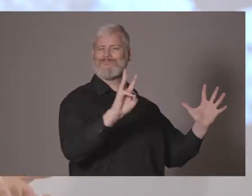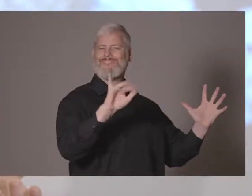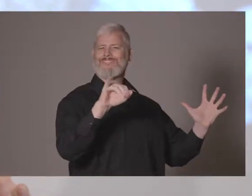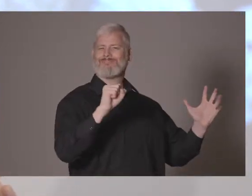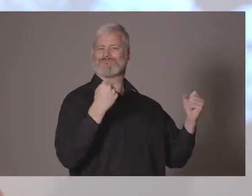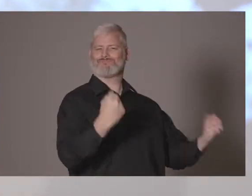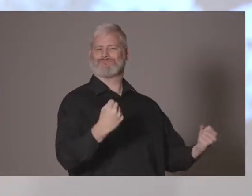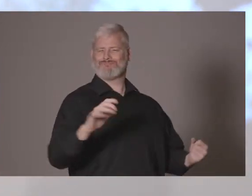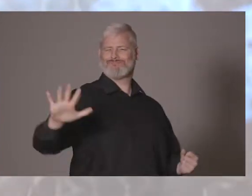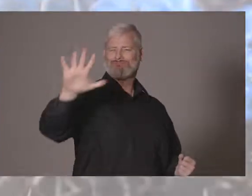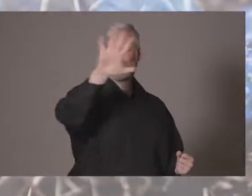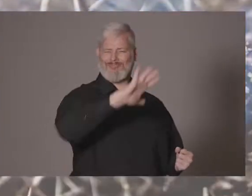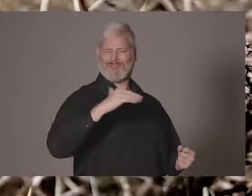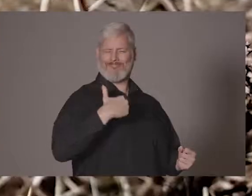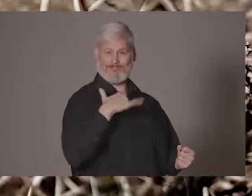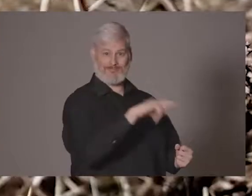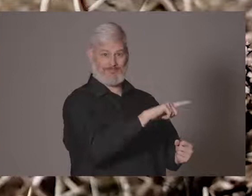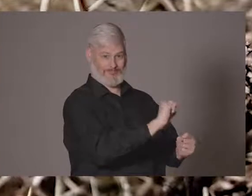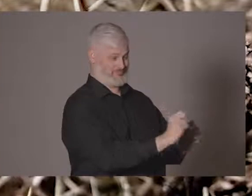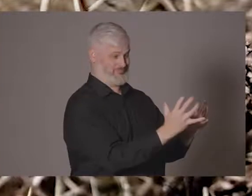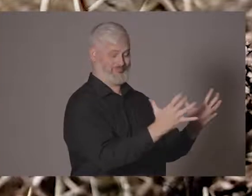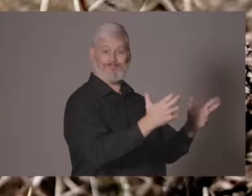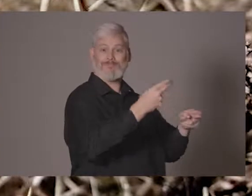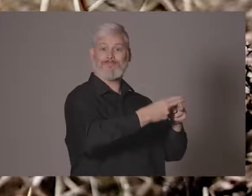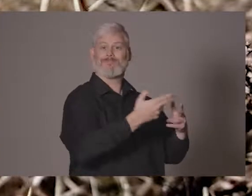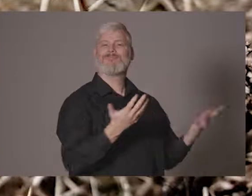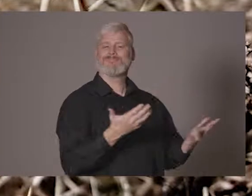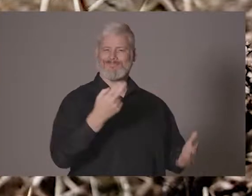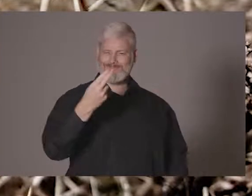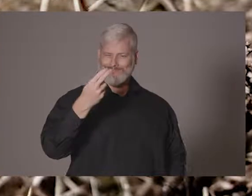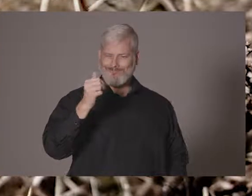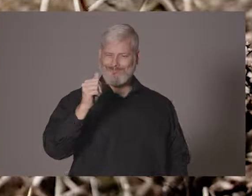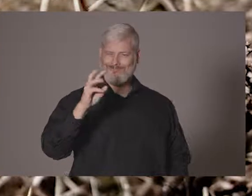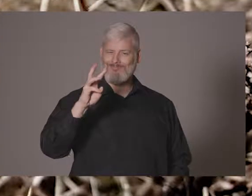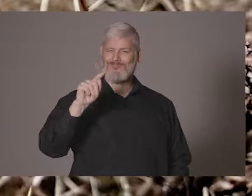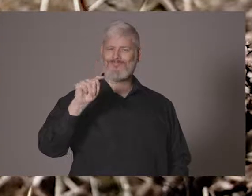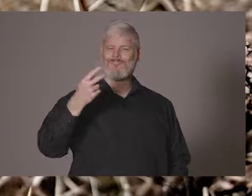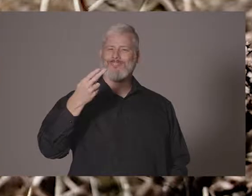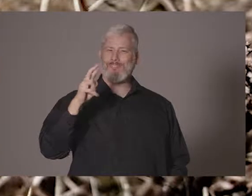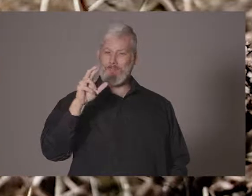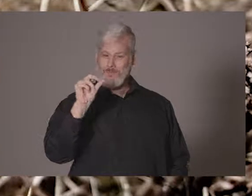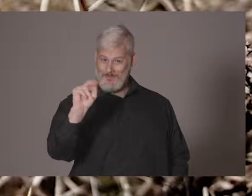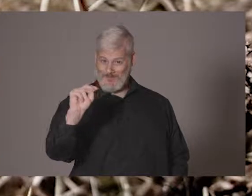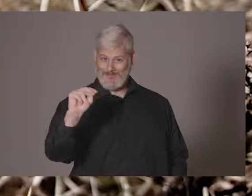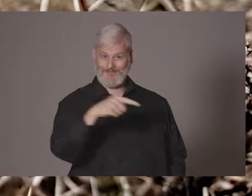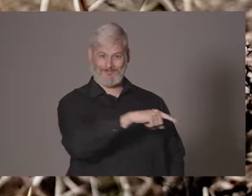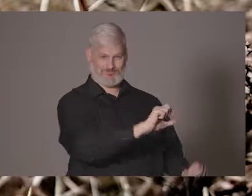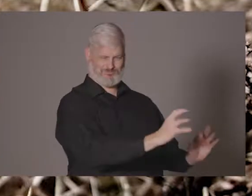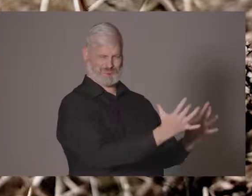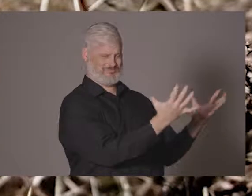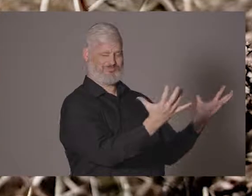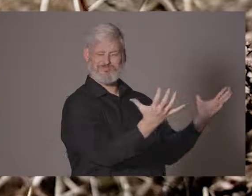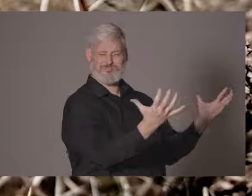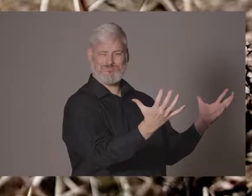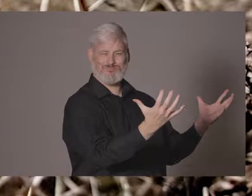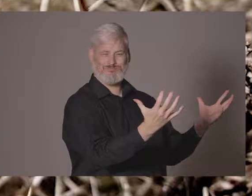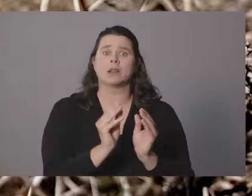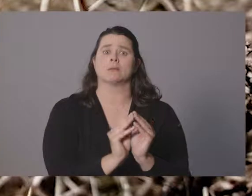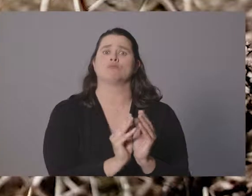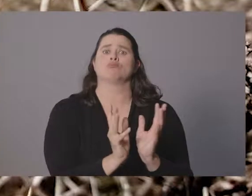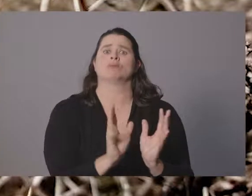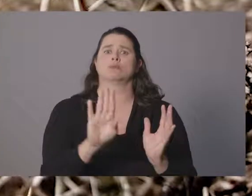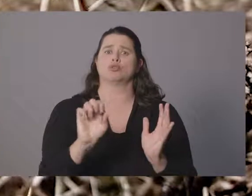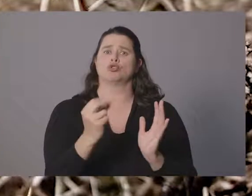initiative. And does anybody know anything about the hawthorn plant? So it's a bush. And it's actually native